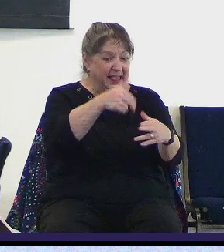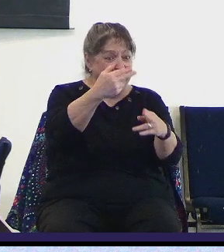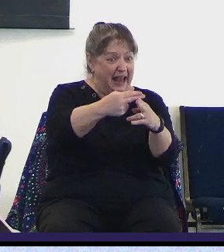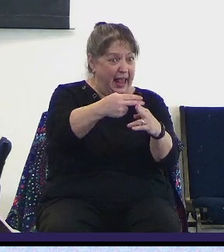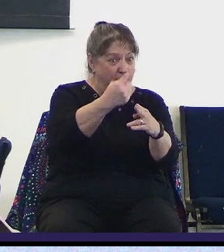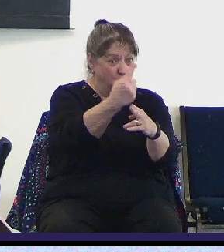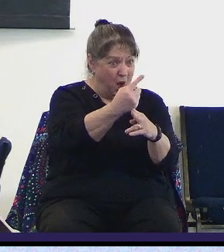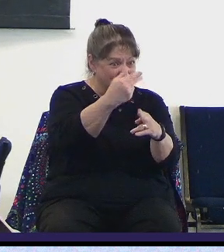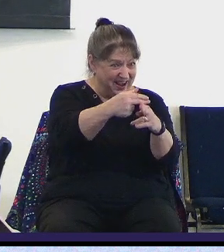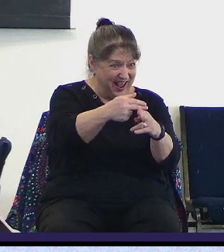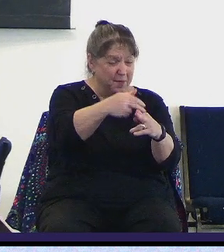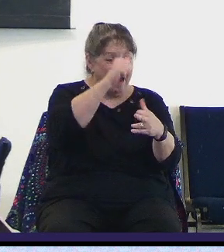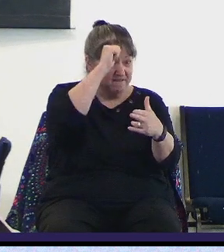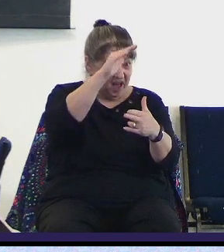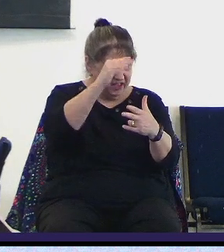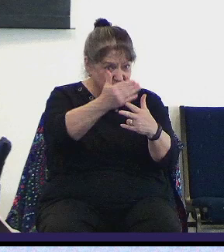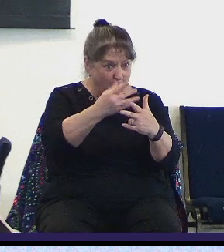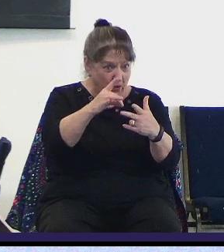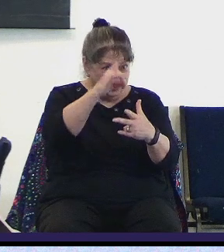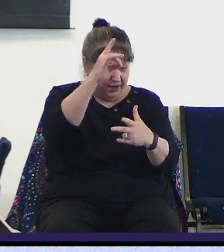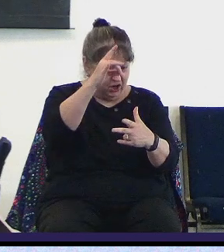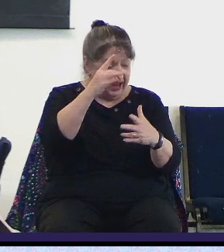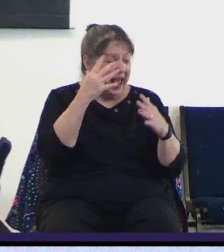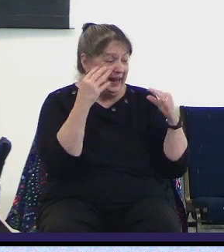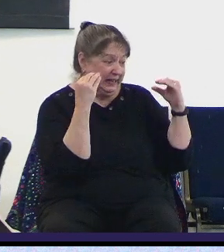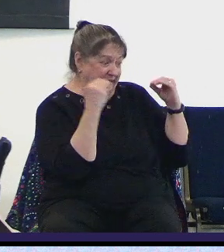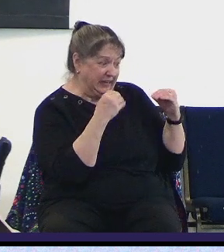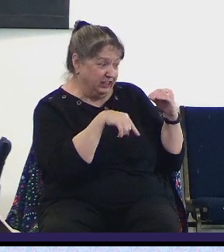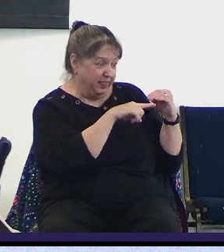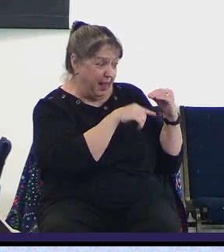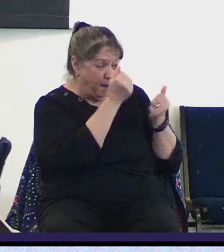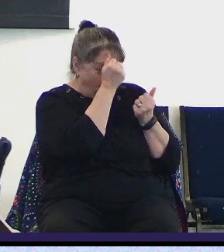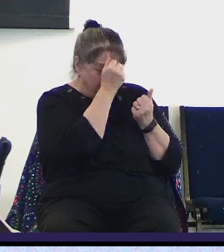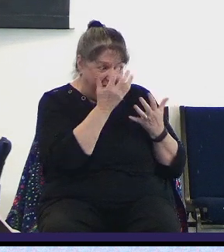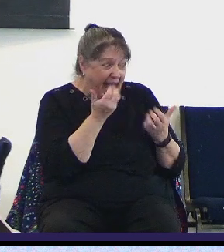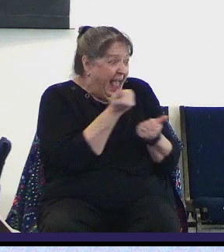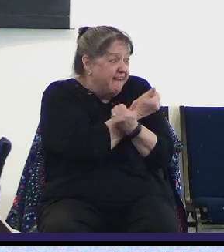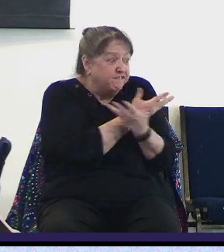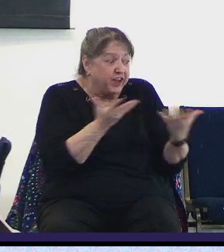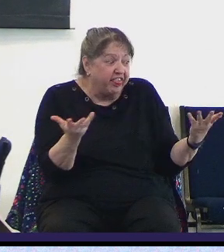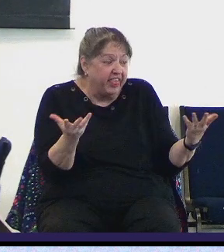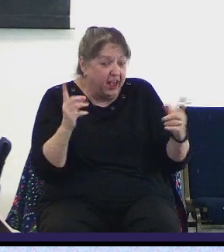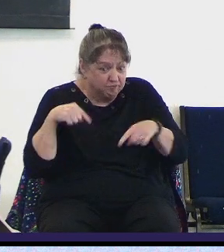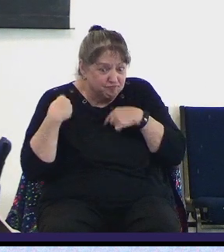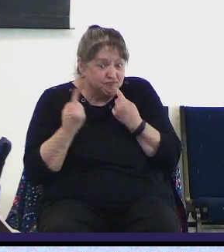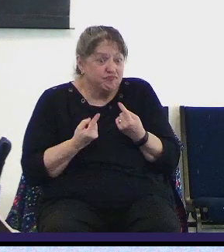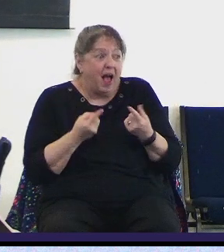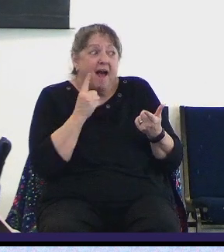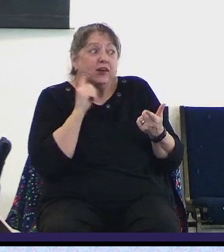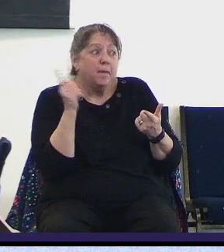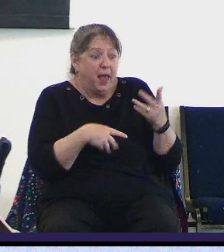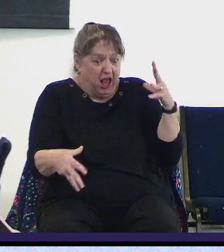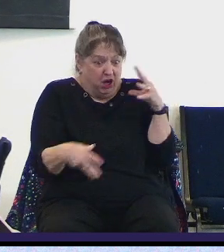then teaching them, he says, to obey everything I have commanded.